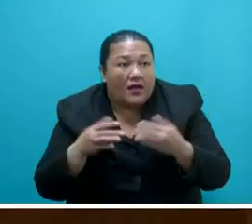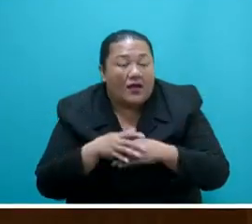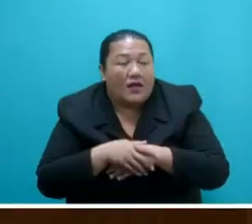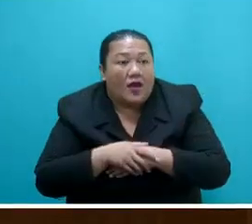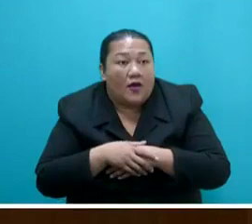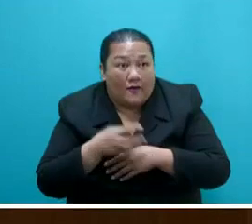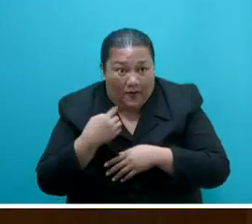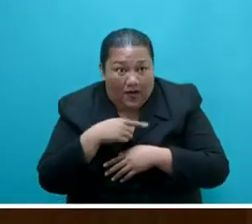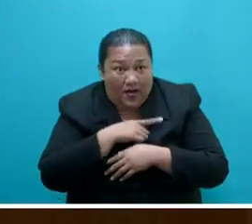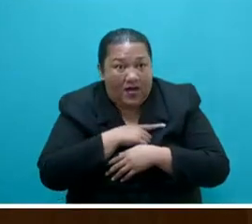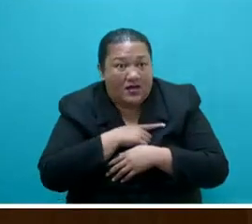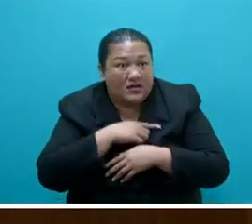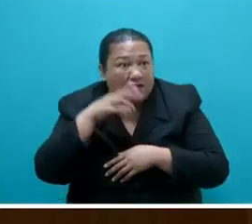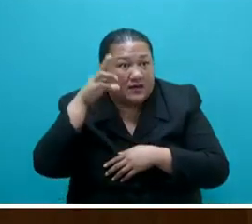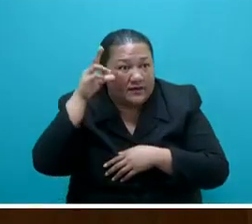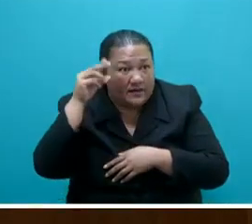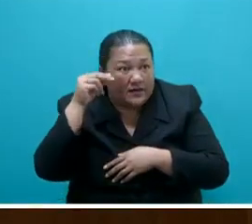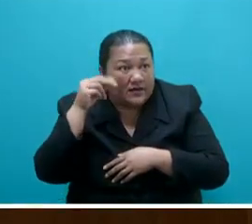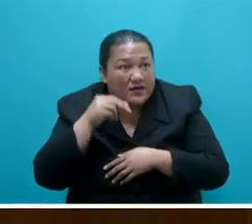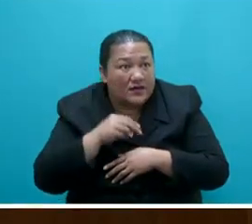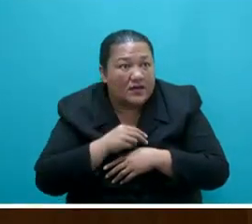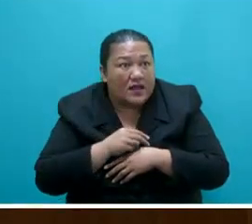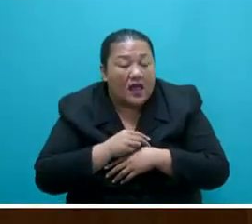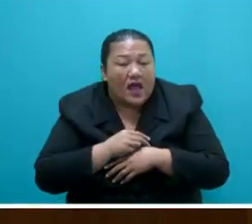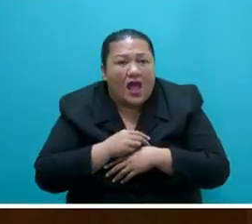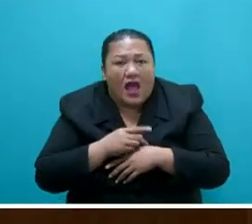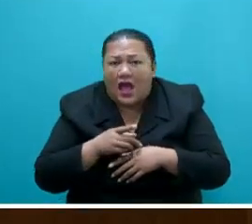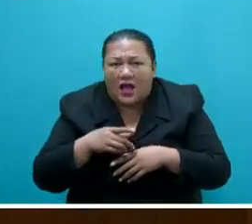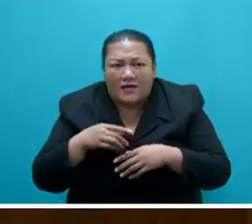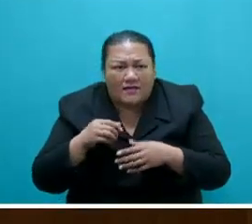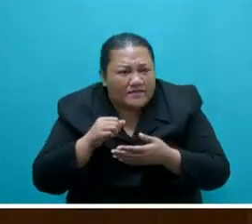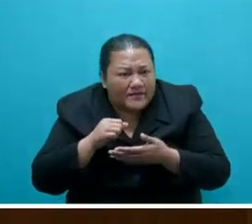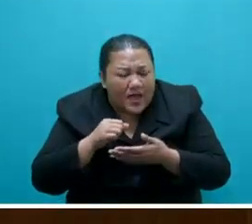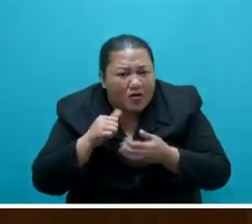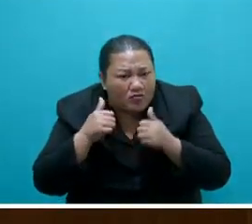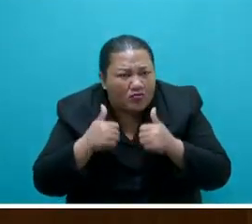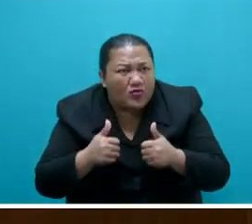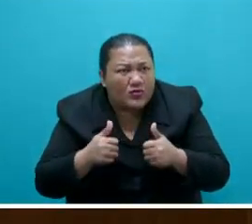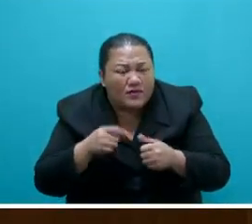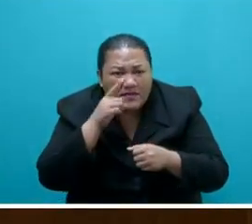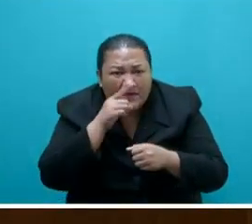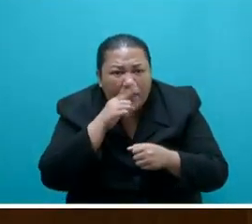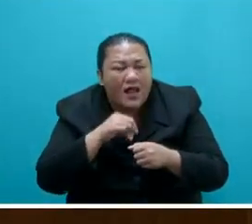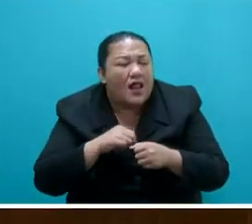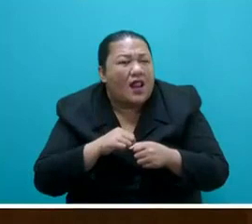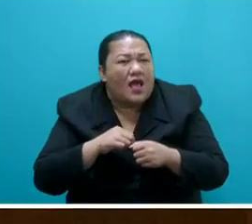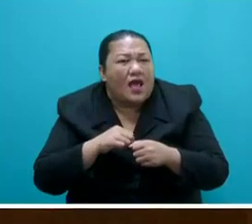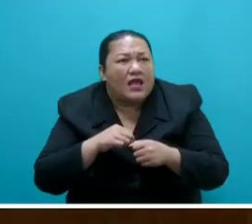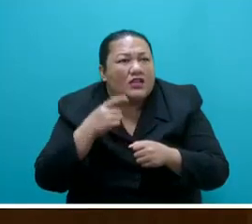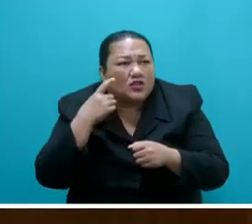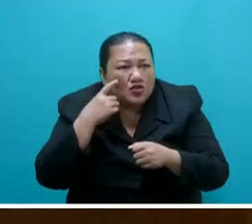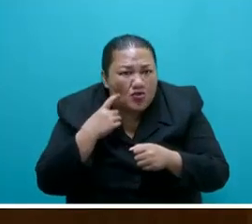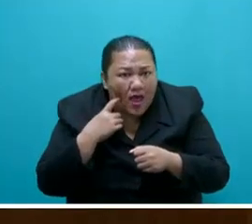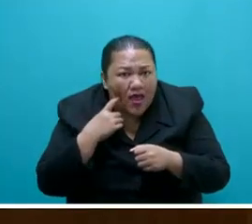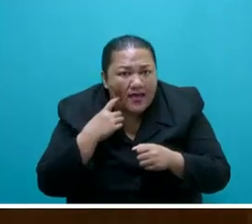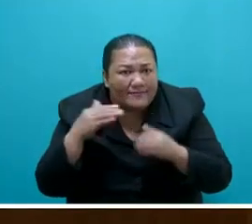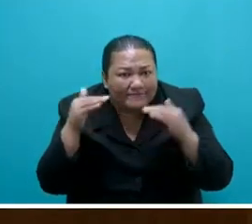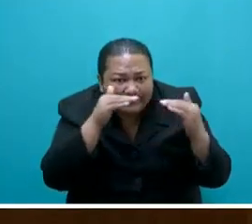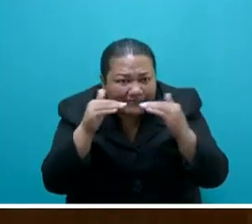iTaukei, are somehow marginalized people, and that by treating our people equally, we're somehow leaving others